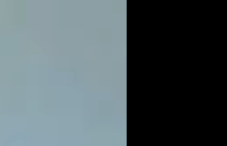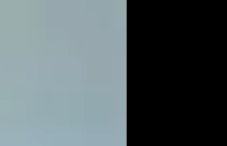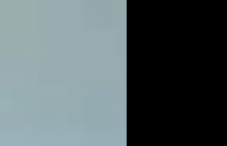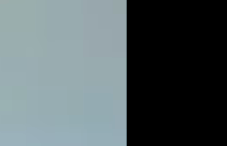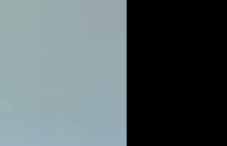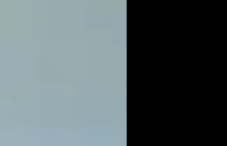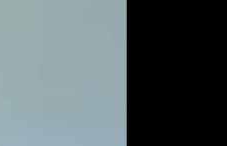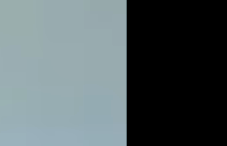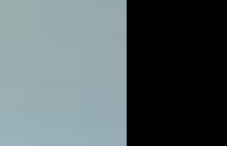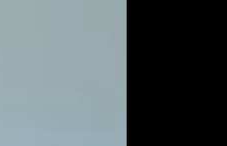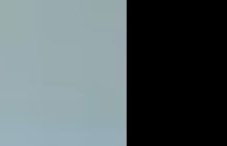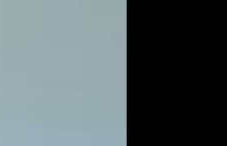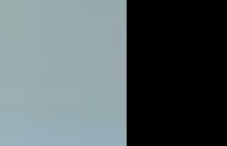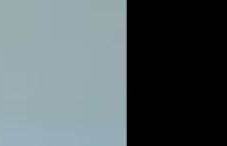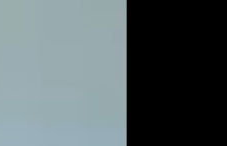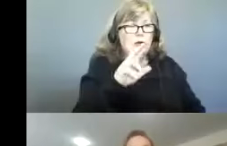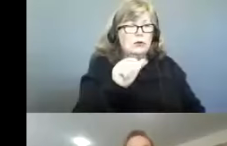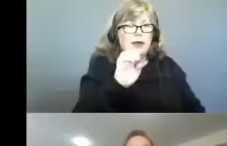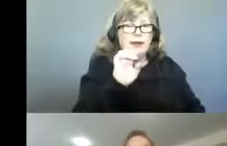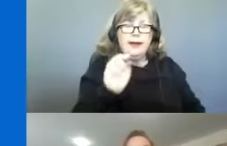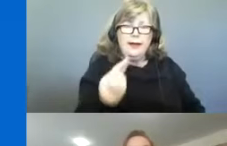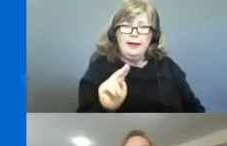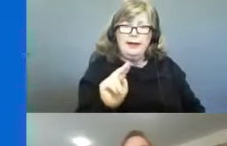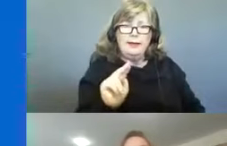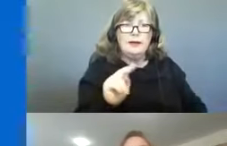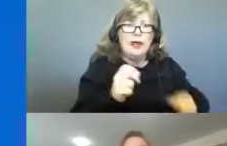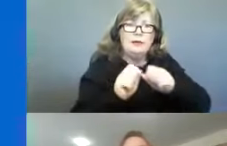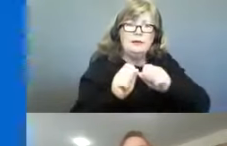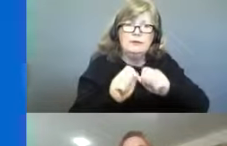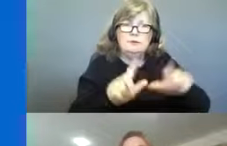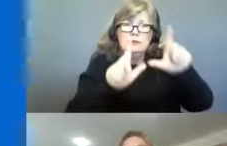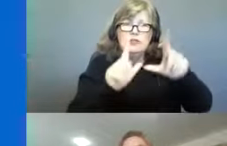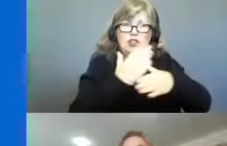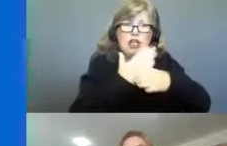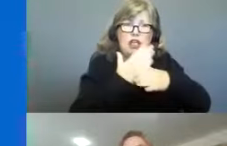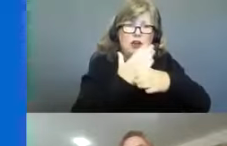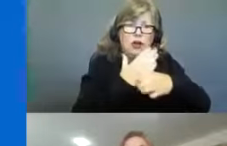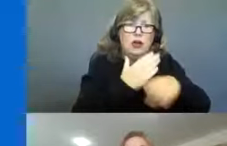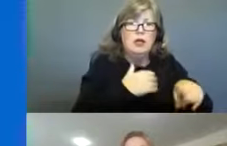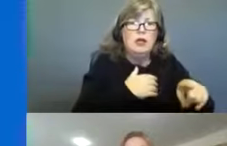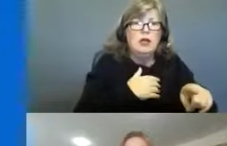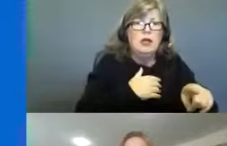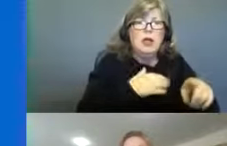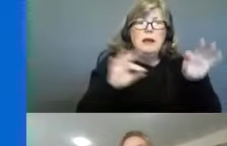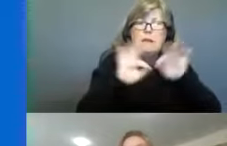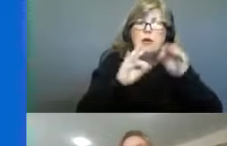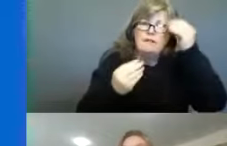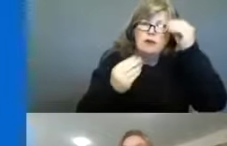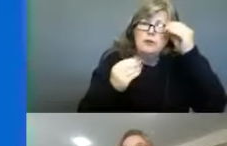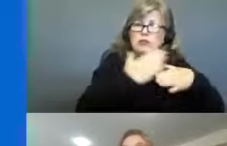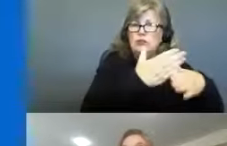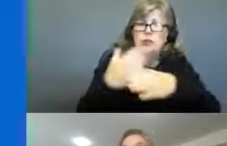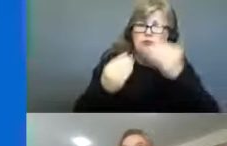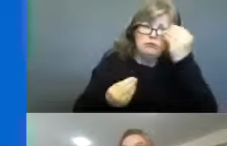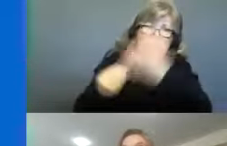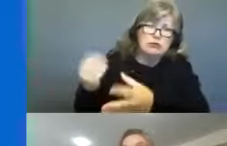Rayan, do you want to share your screen so we can briefly, once again, share the relevant information with everybody. So we